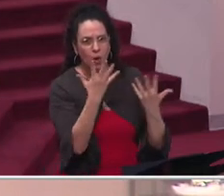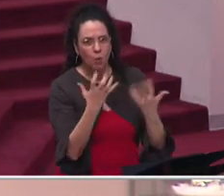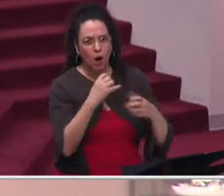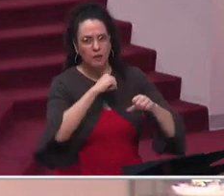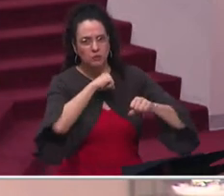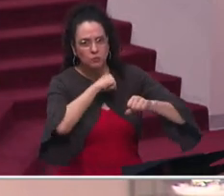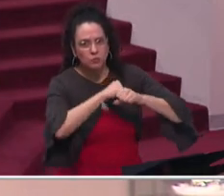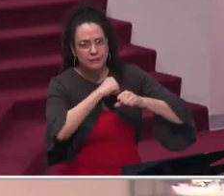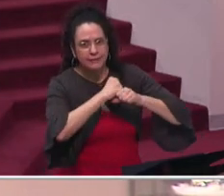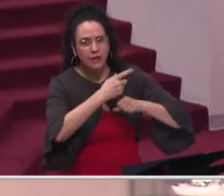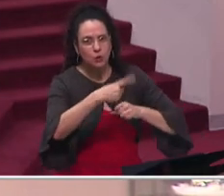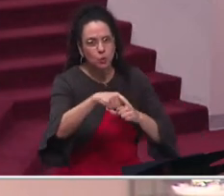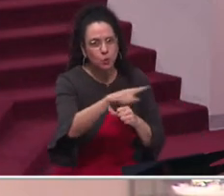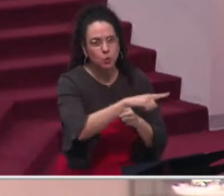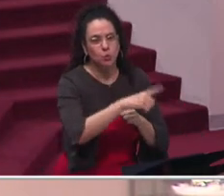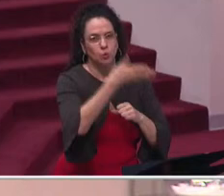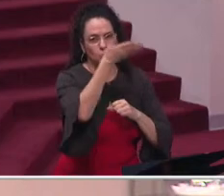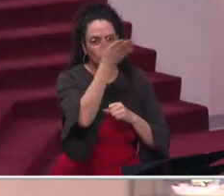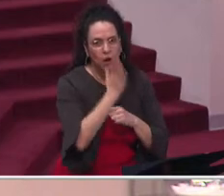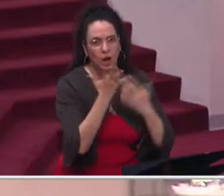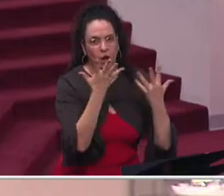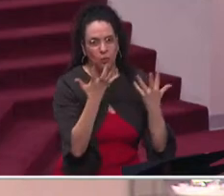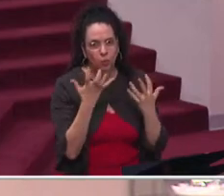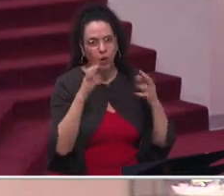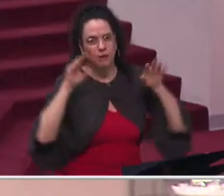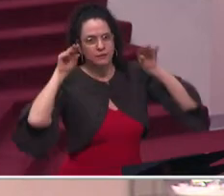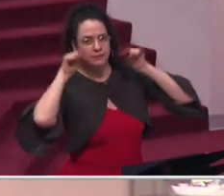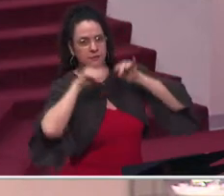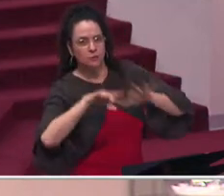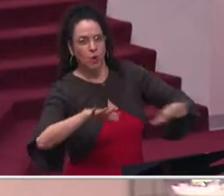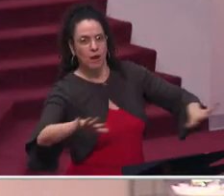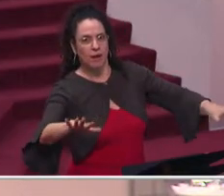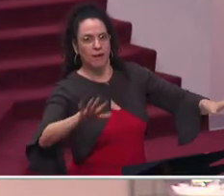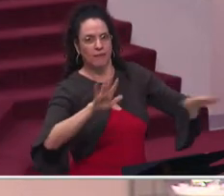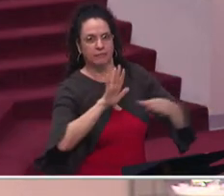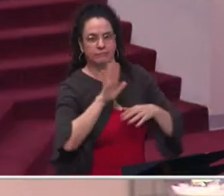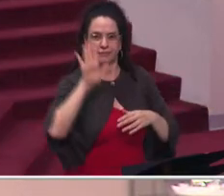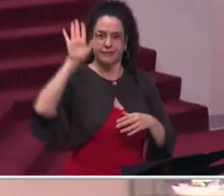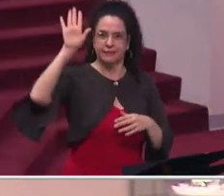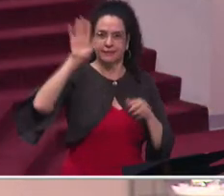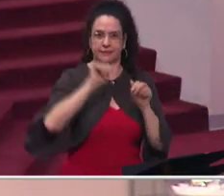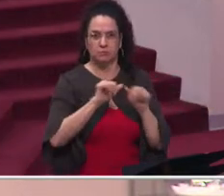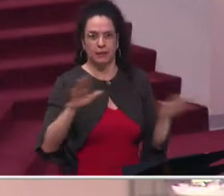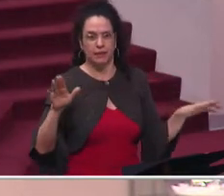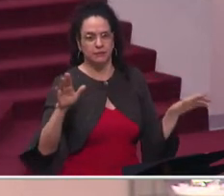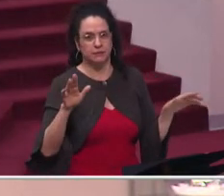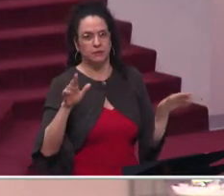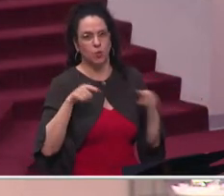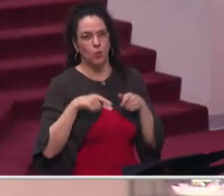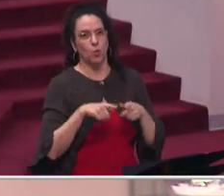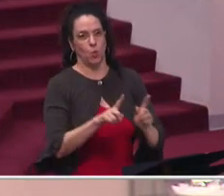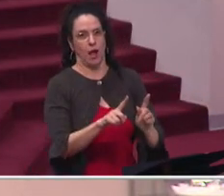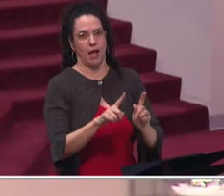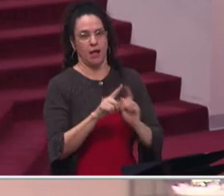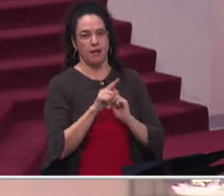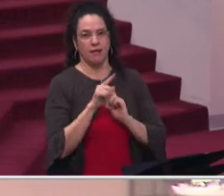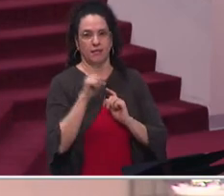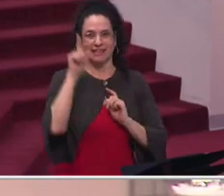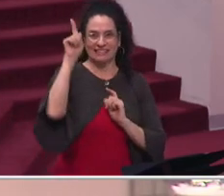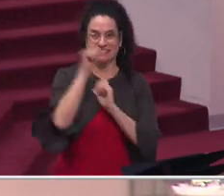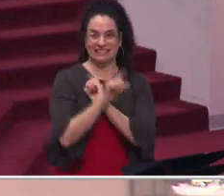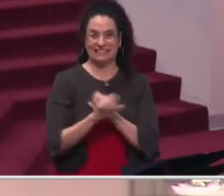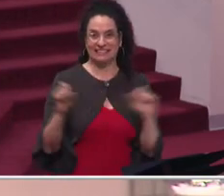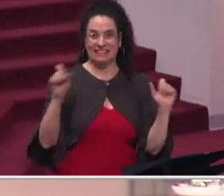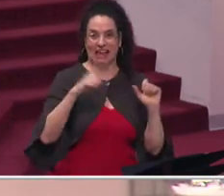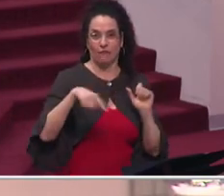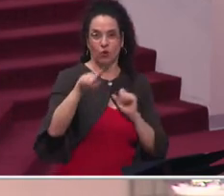and to bless them as they are being delivered from Babylon. And then he gets